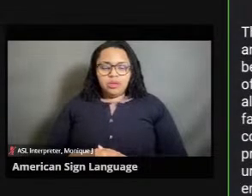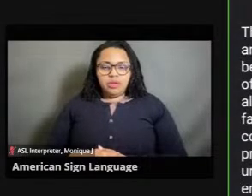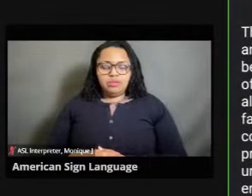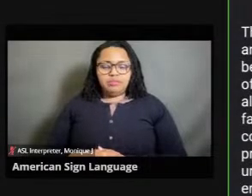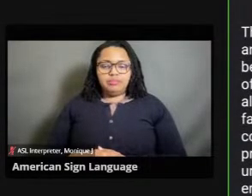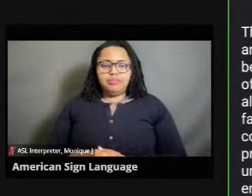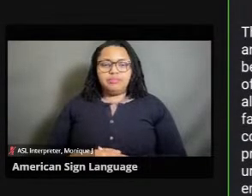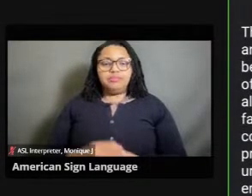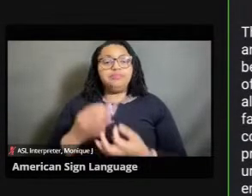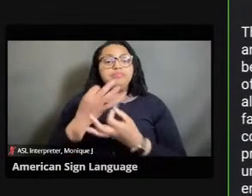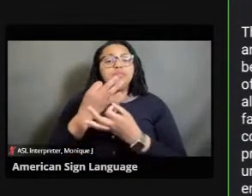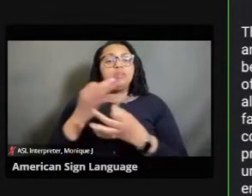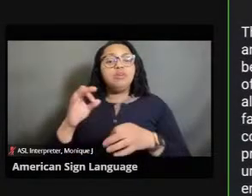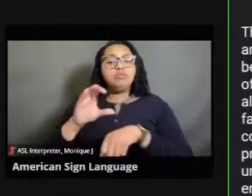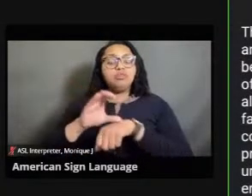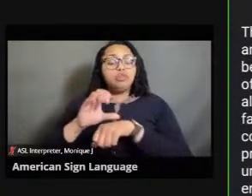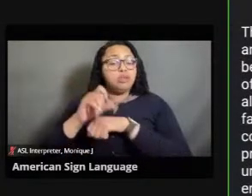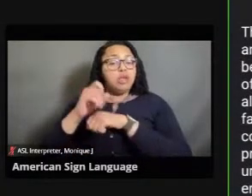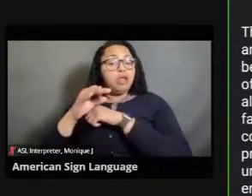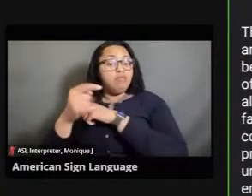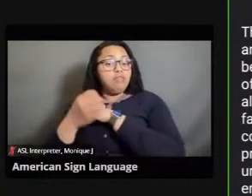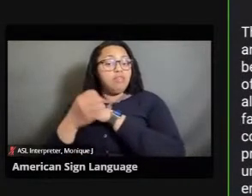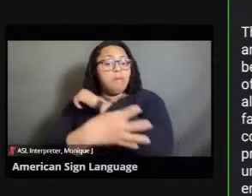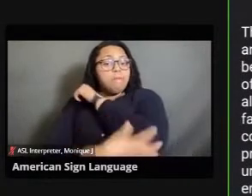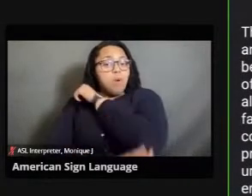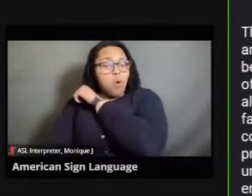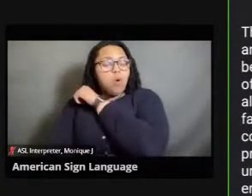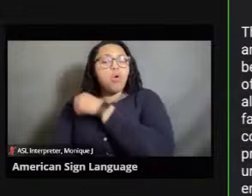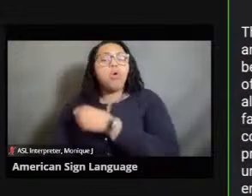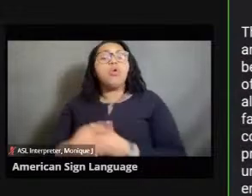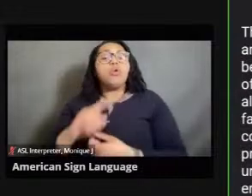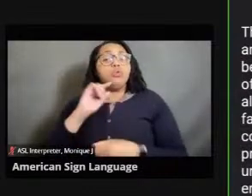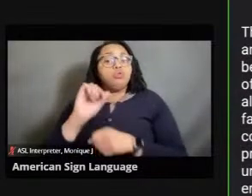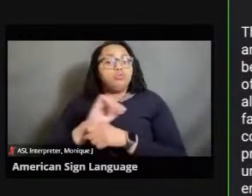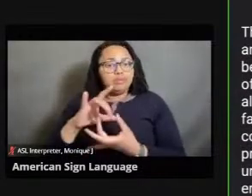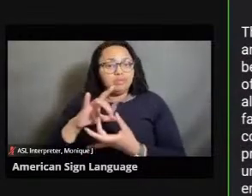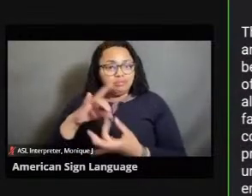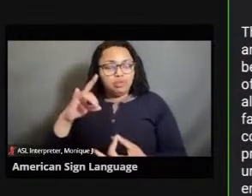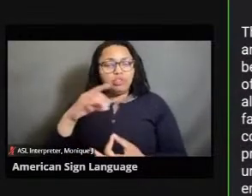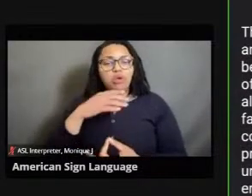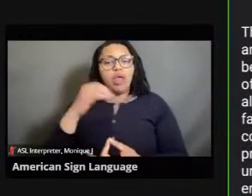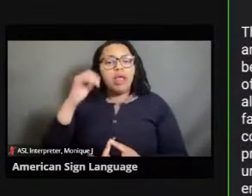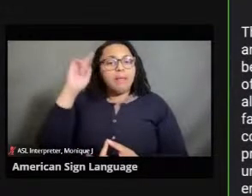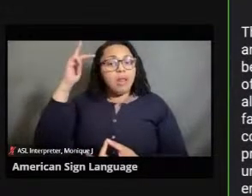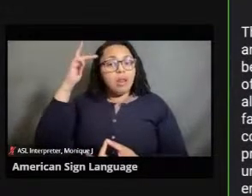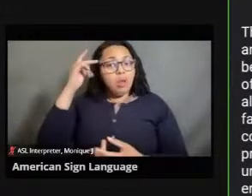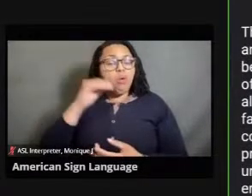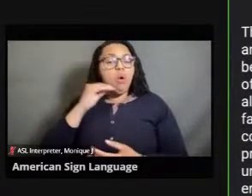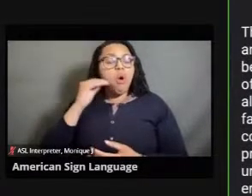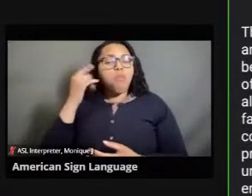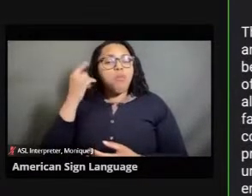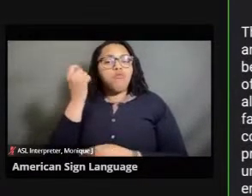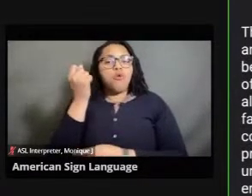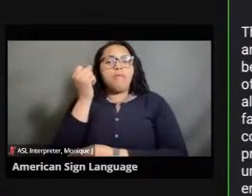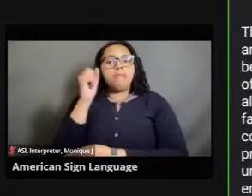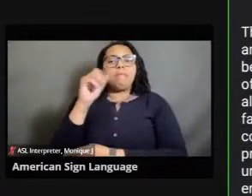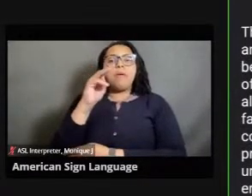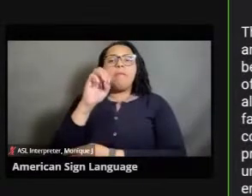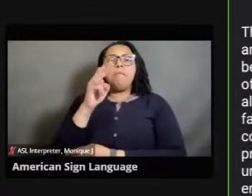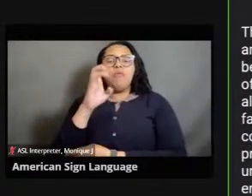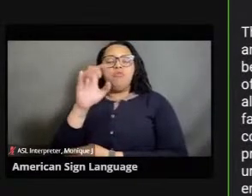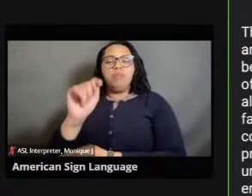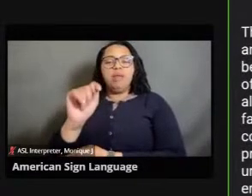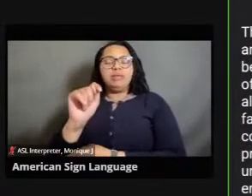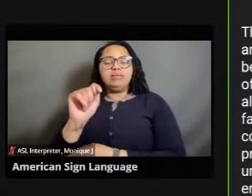The Freedom Church of the Poor is a spiritual and political home for movement leaders. We believe in the